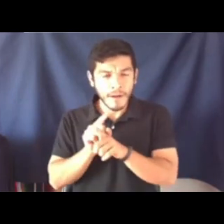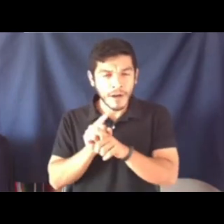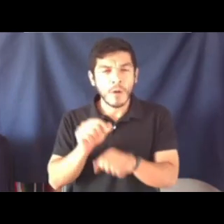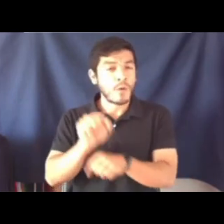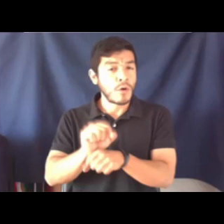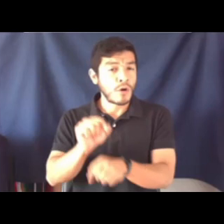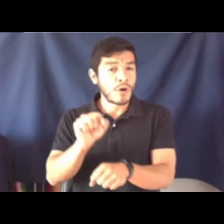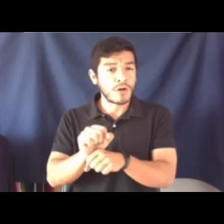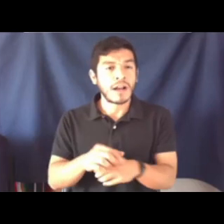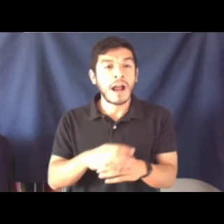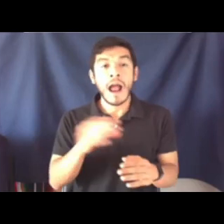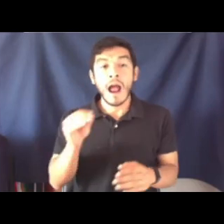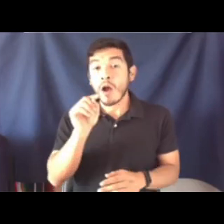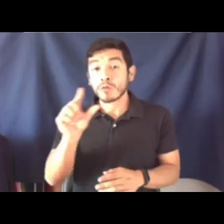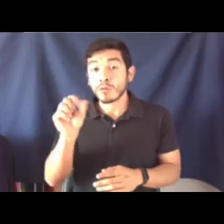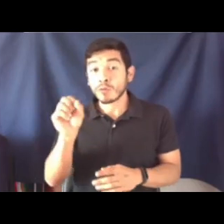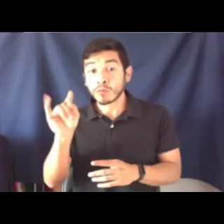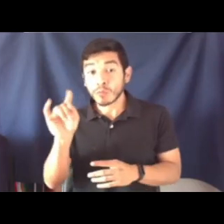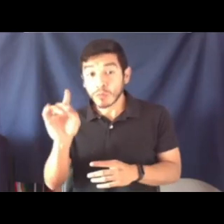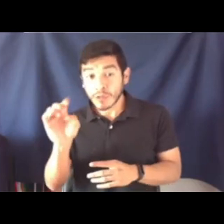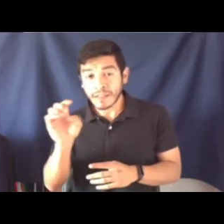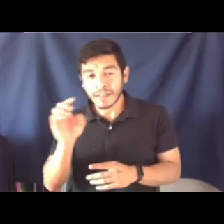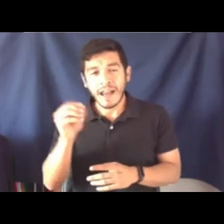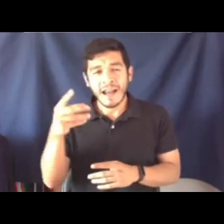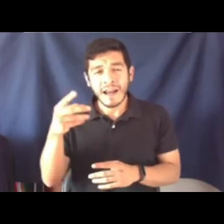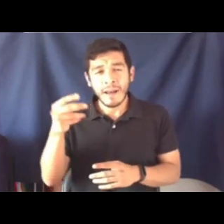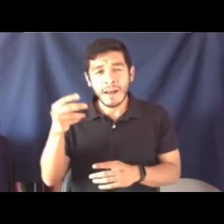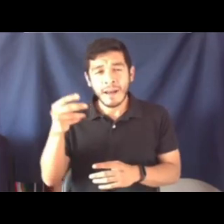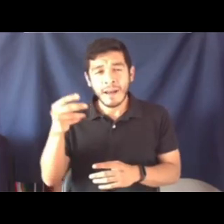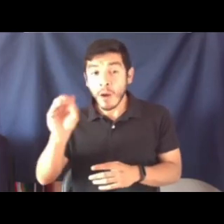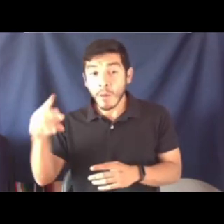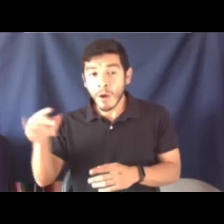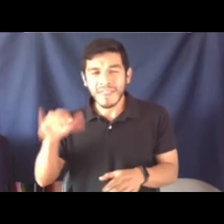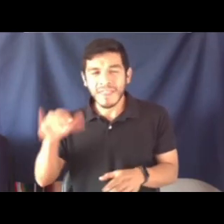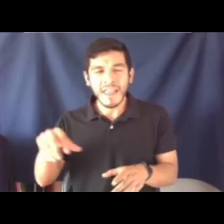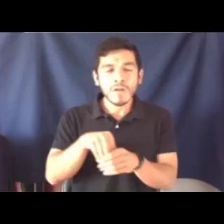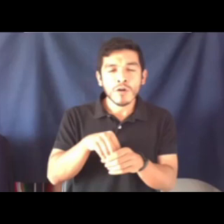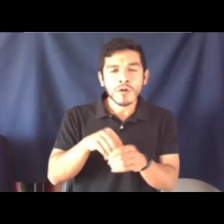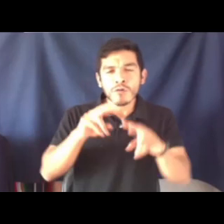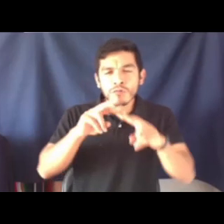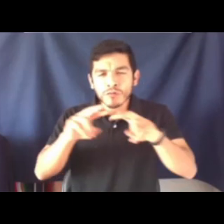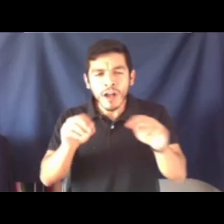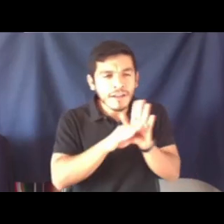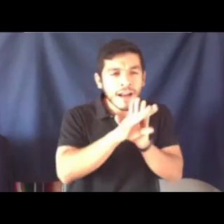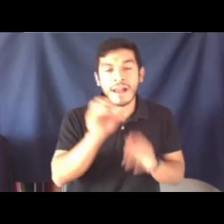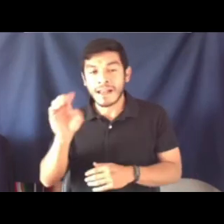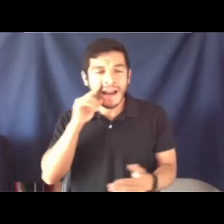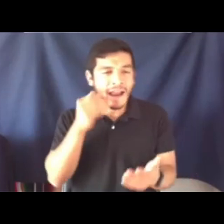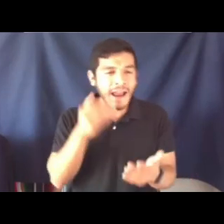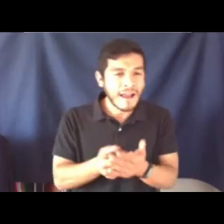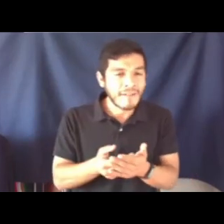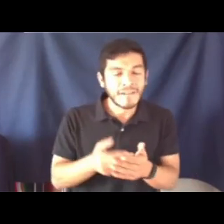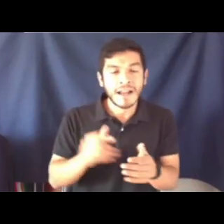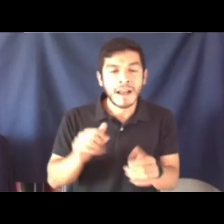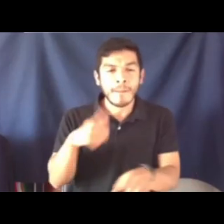of practice, which includes research and development and subject matter experts in evidence-based practices. And so